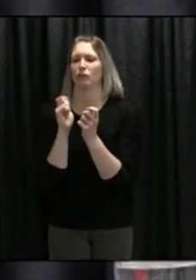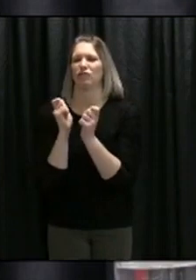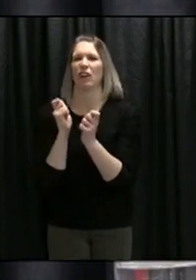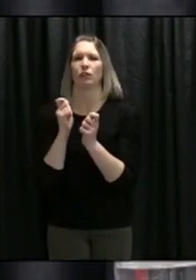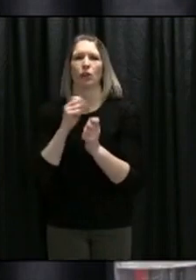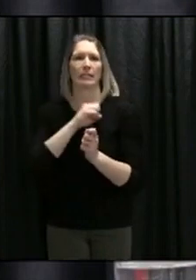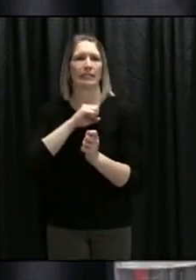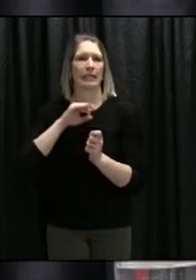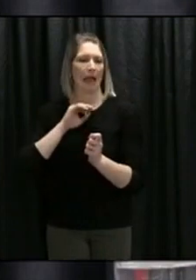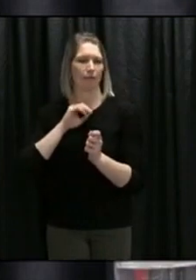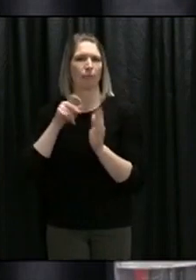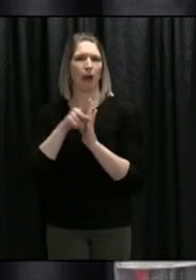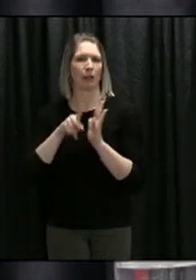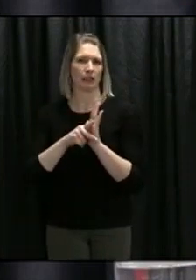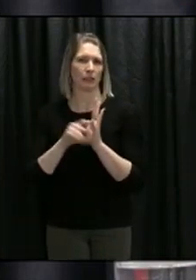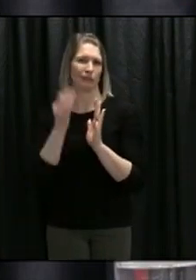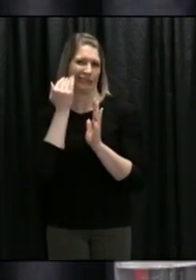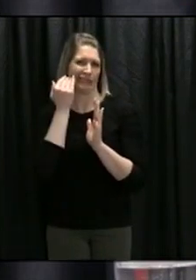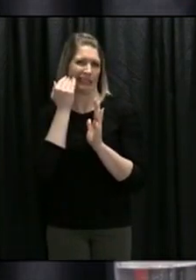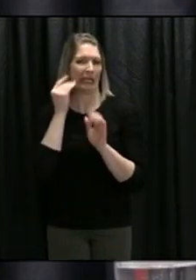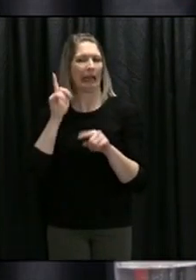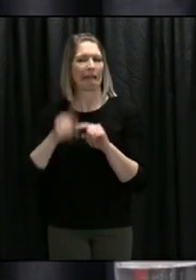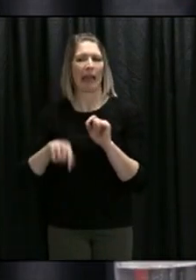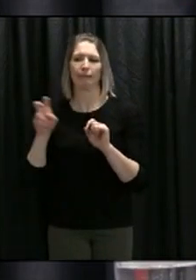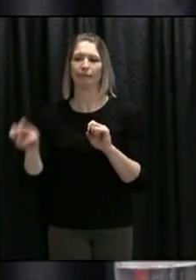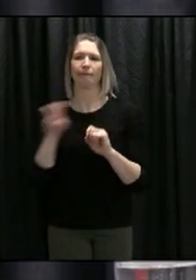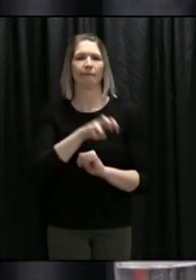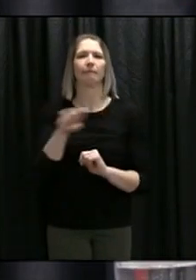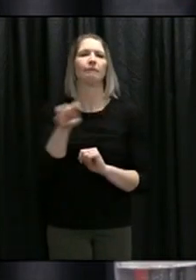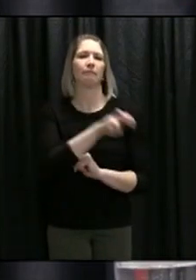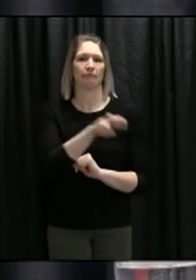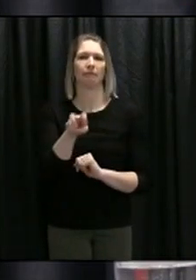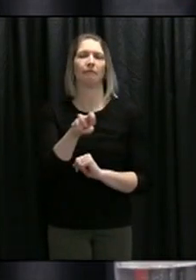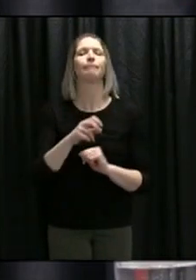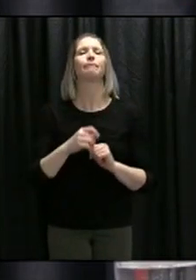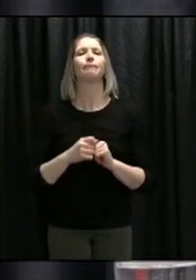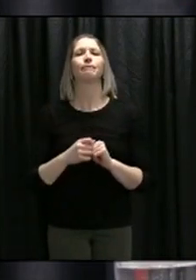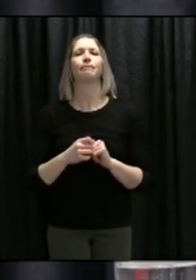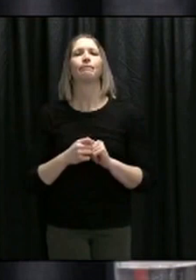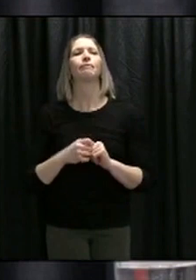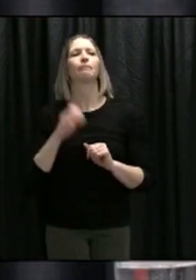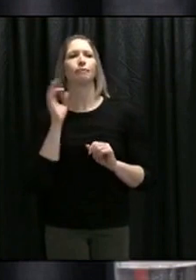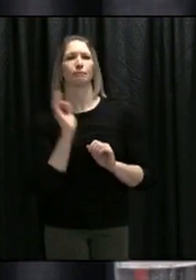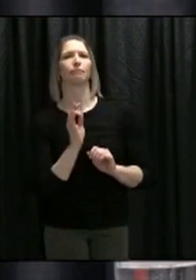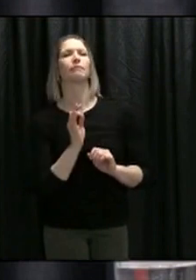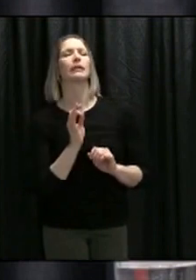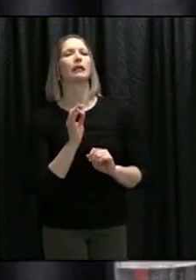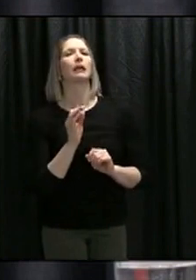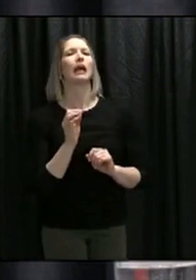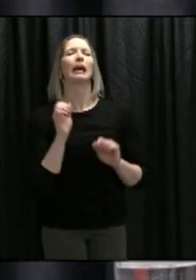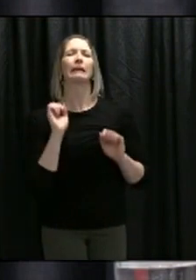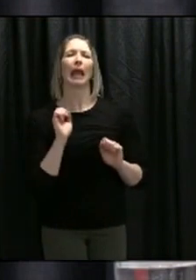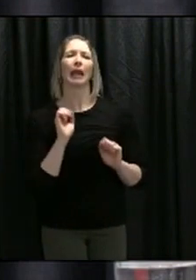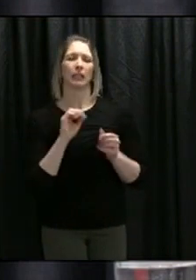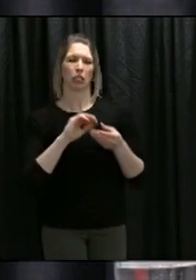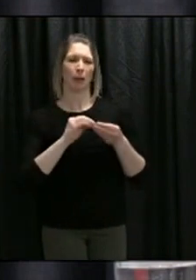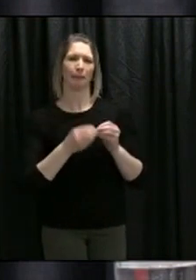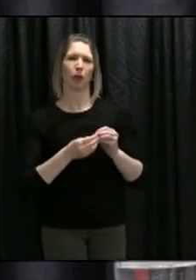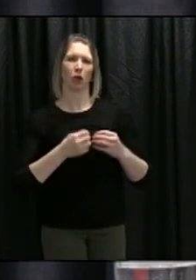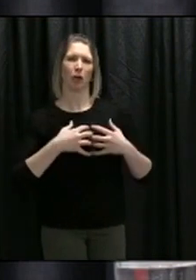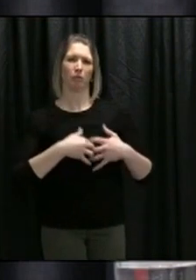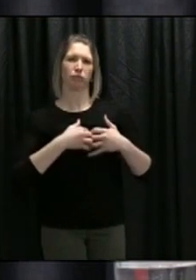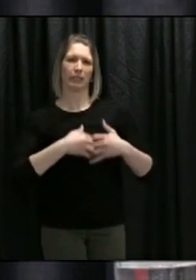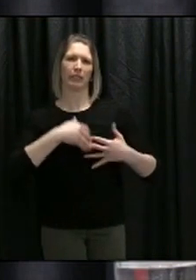too. Thank you. And I was hoping to get an update on the current number of ventilators in the province and, if possible, maybe